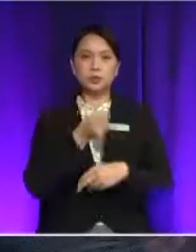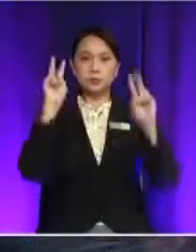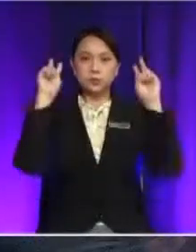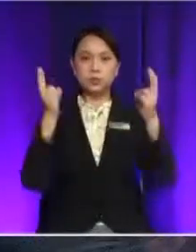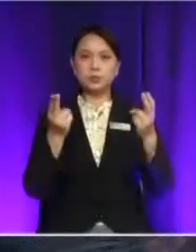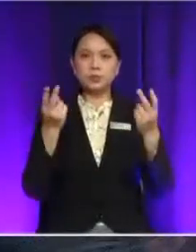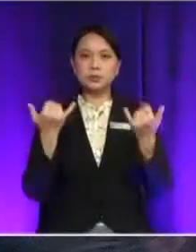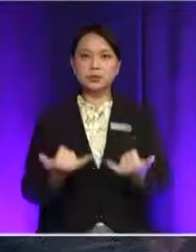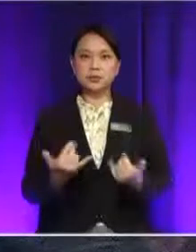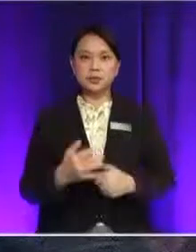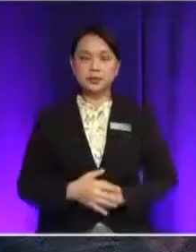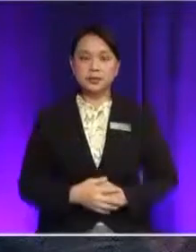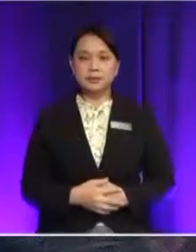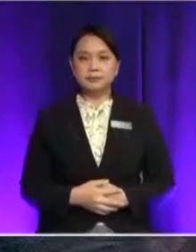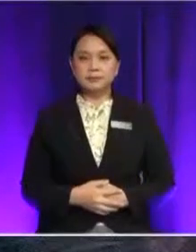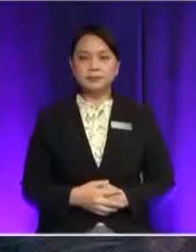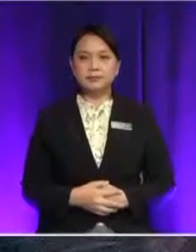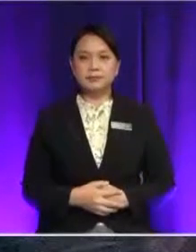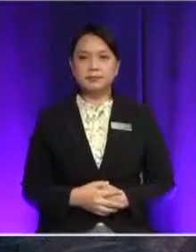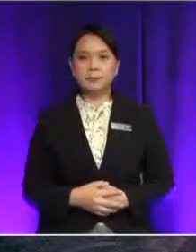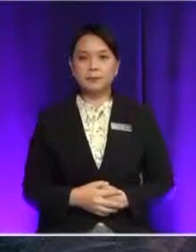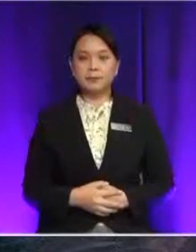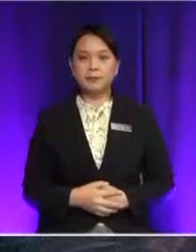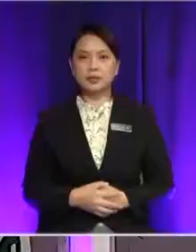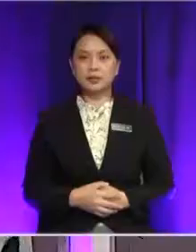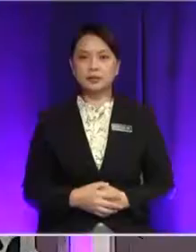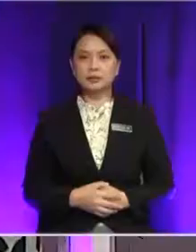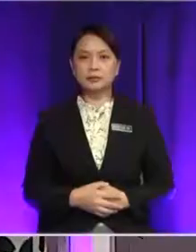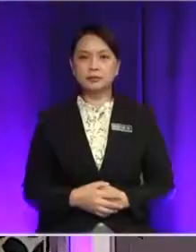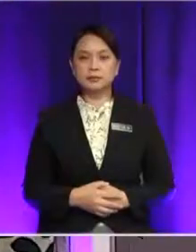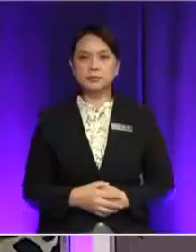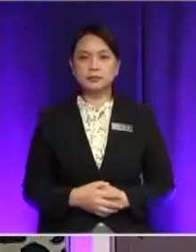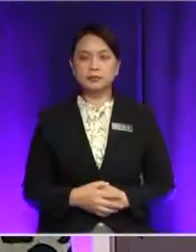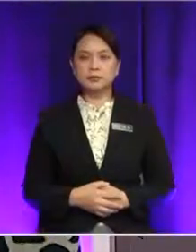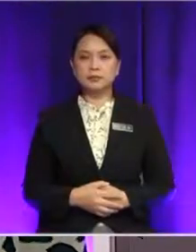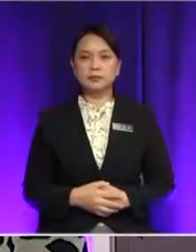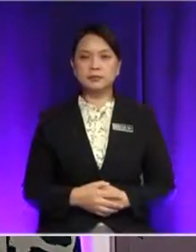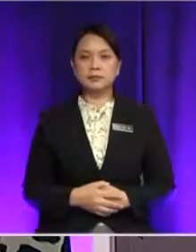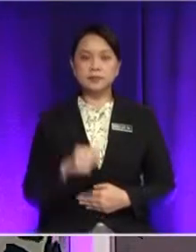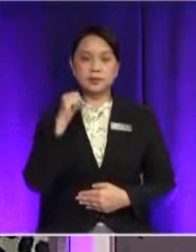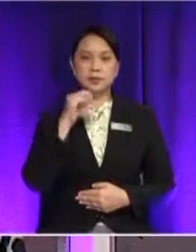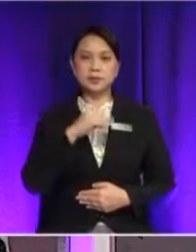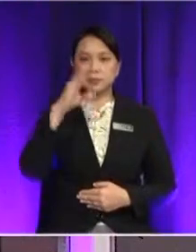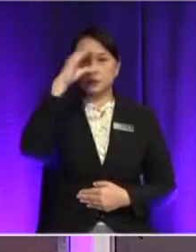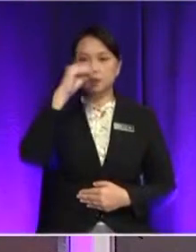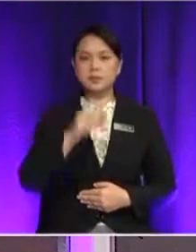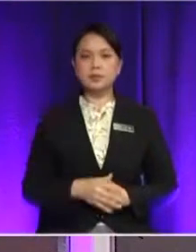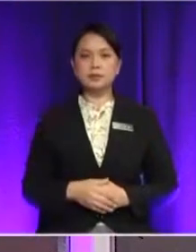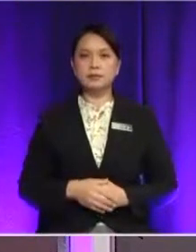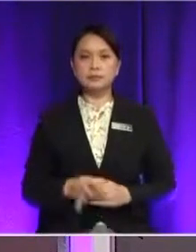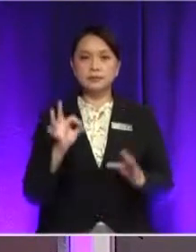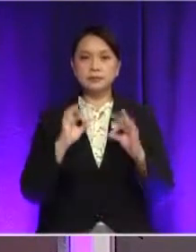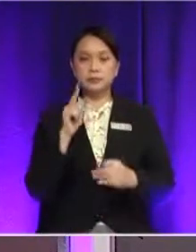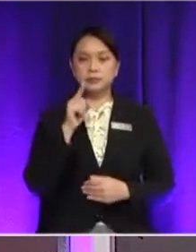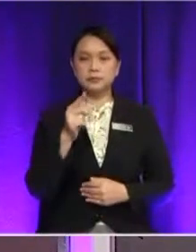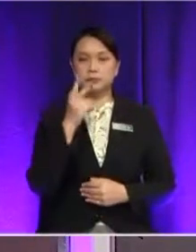haven't introduced yet. Yes, thank you, Shafika. Well, girls and boys viewers out there, if you notice, the short